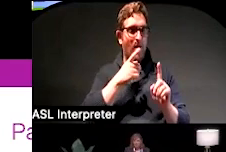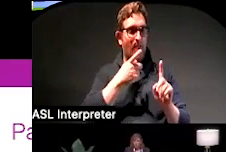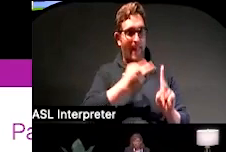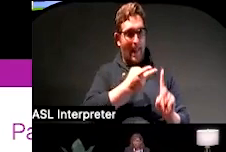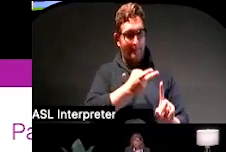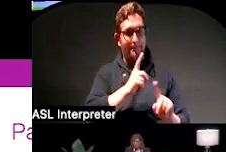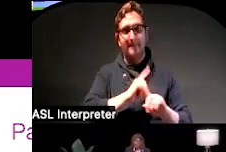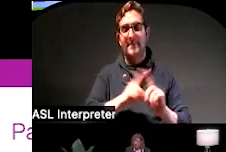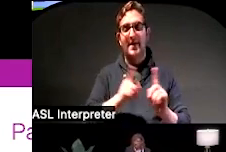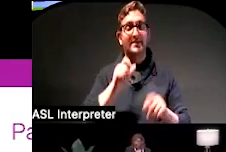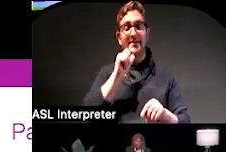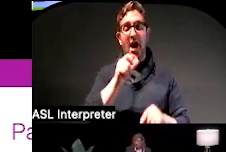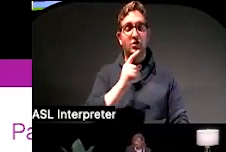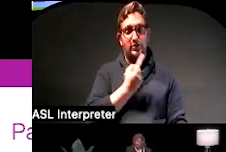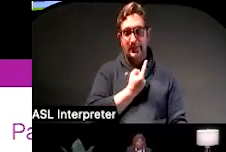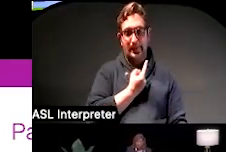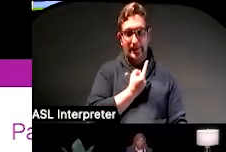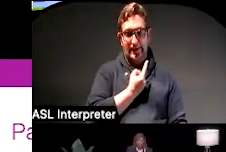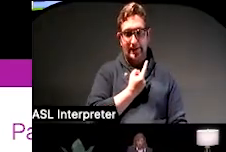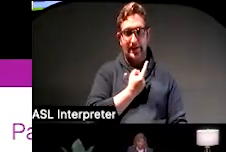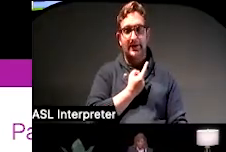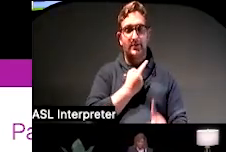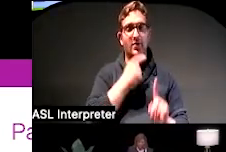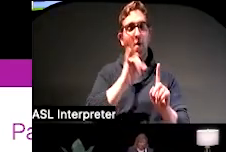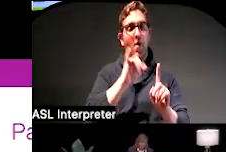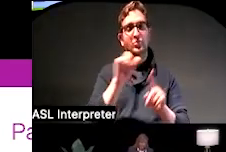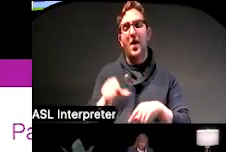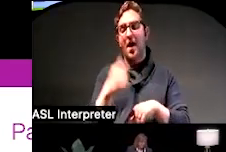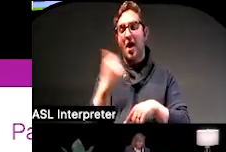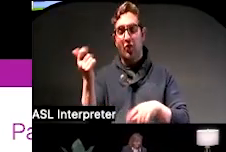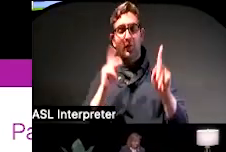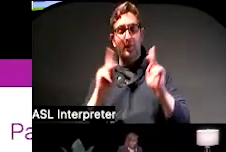it's not just me, it's other people.